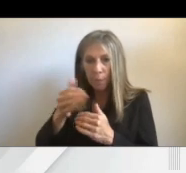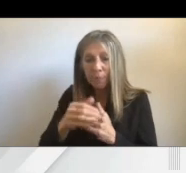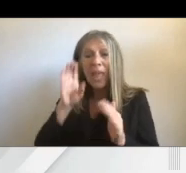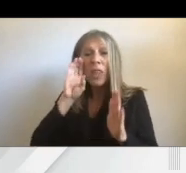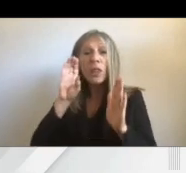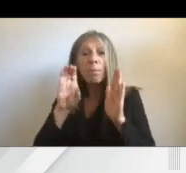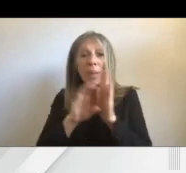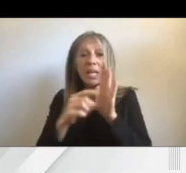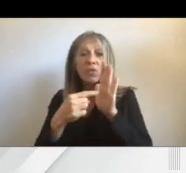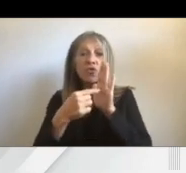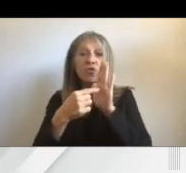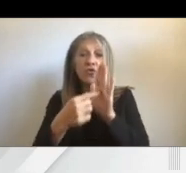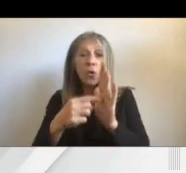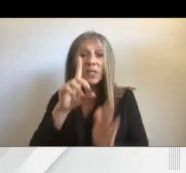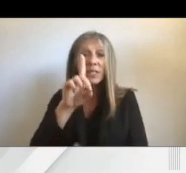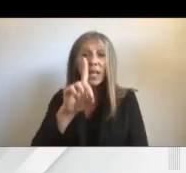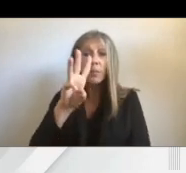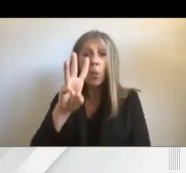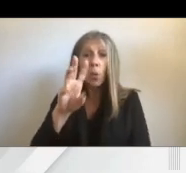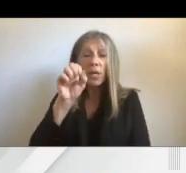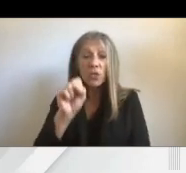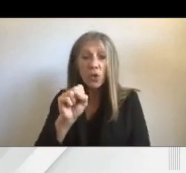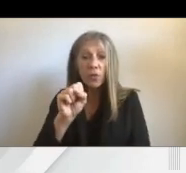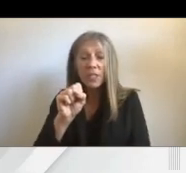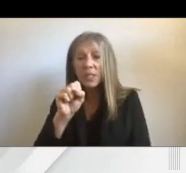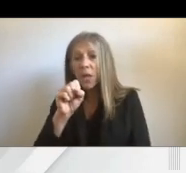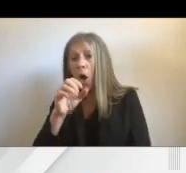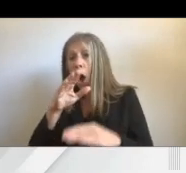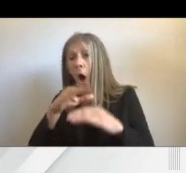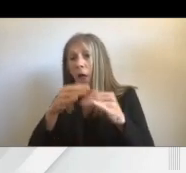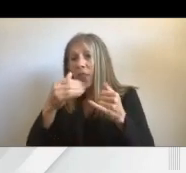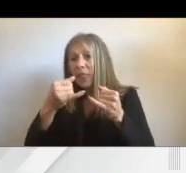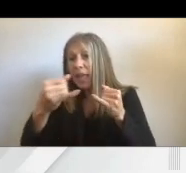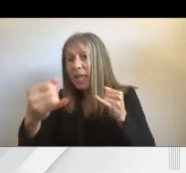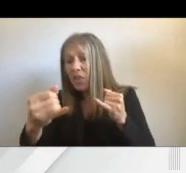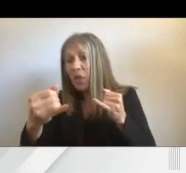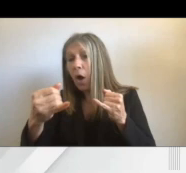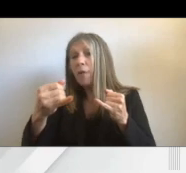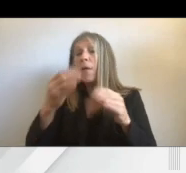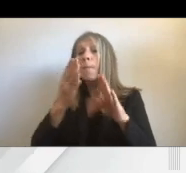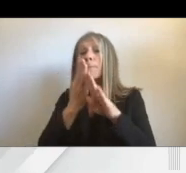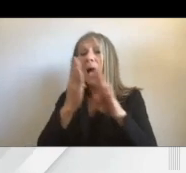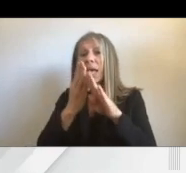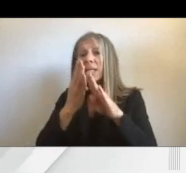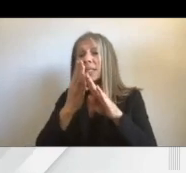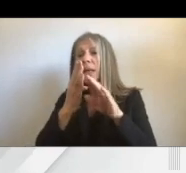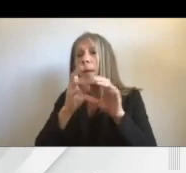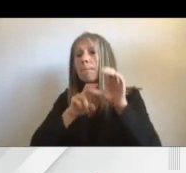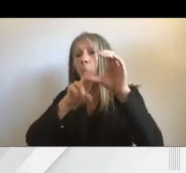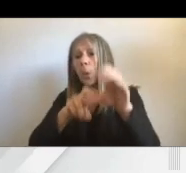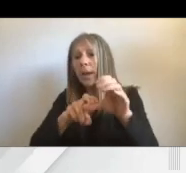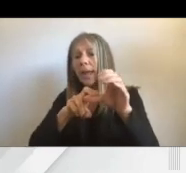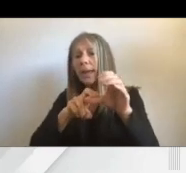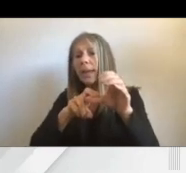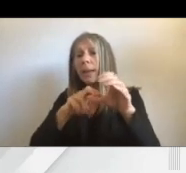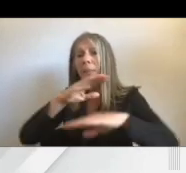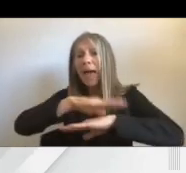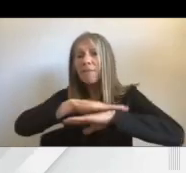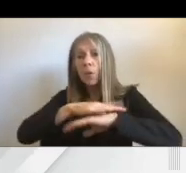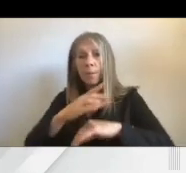gaps in detectable warning surfaces that are located at expansion joints, provided that the detectable